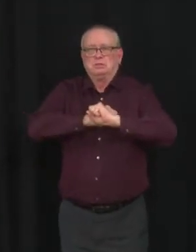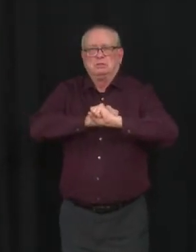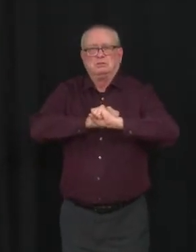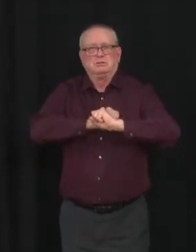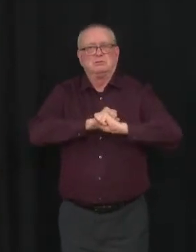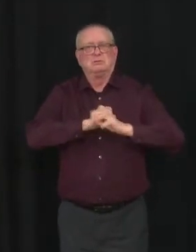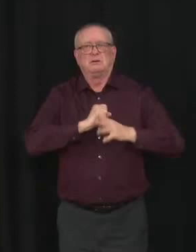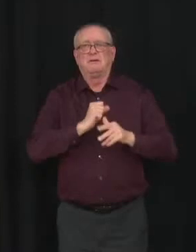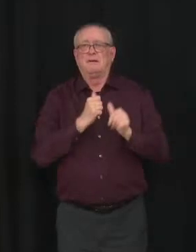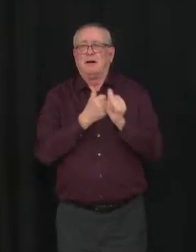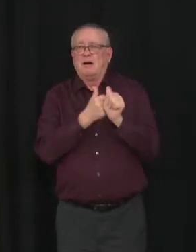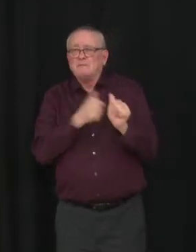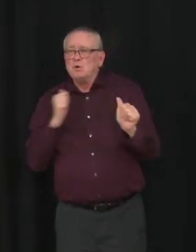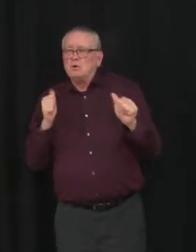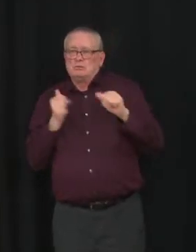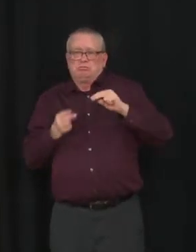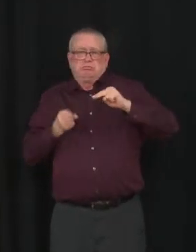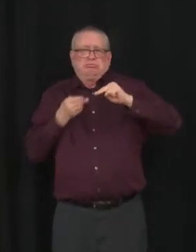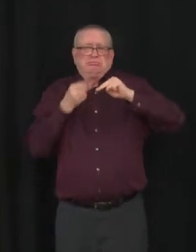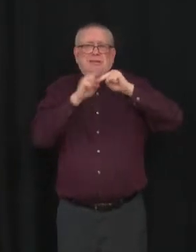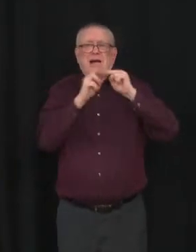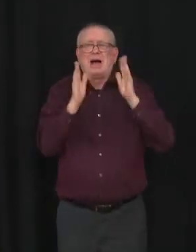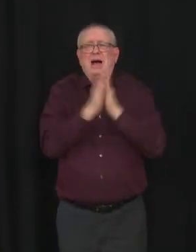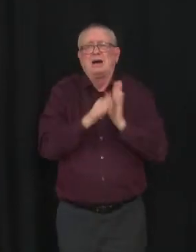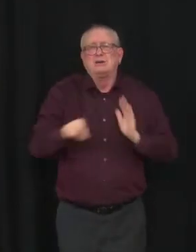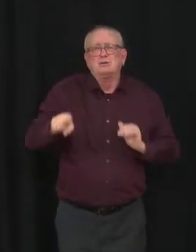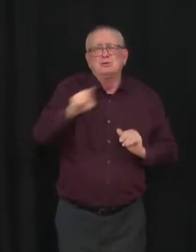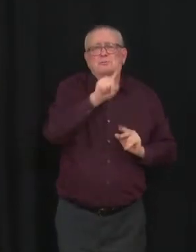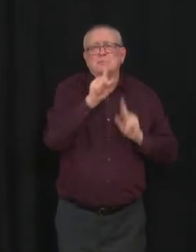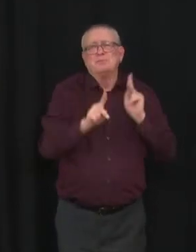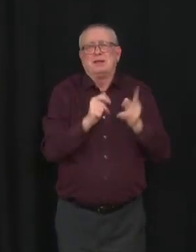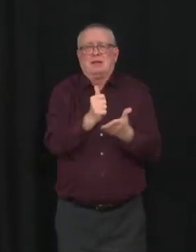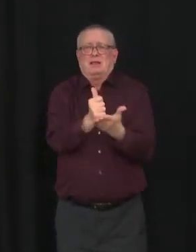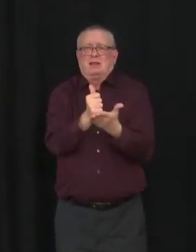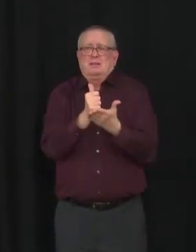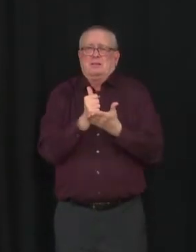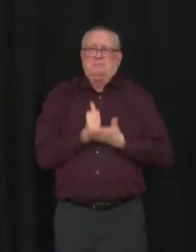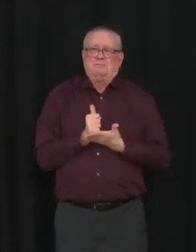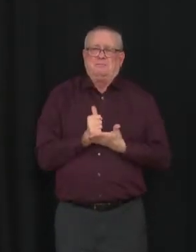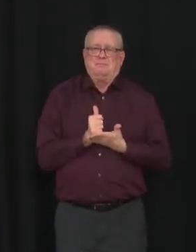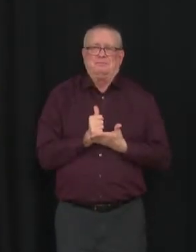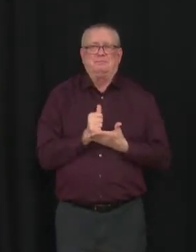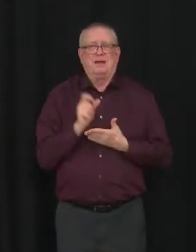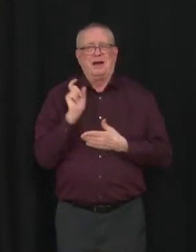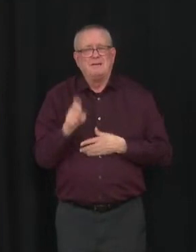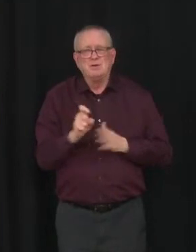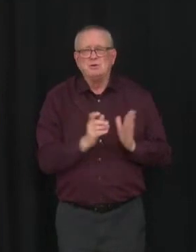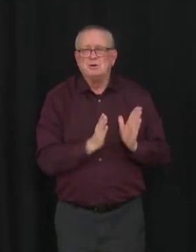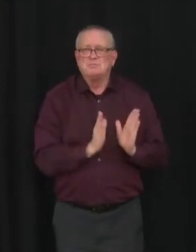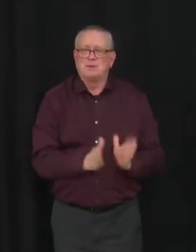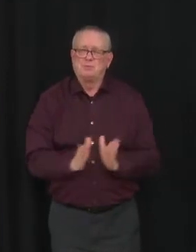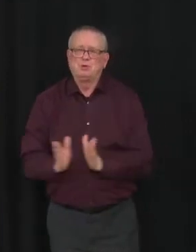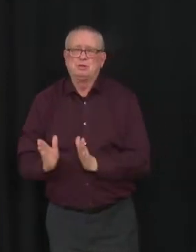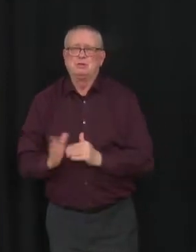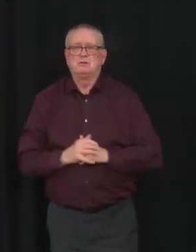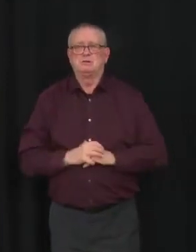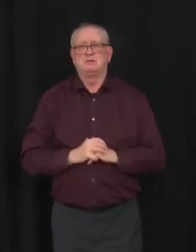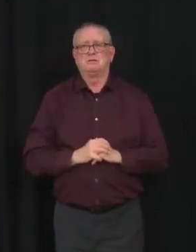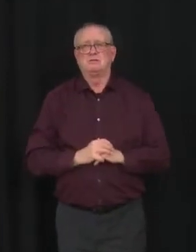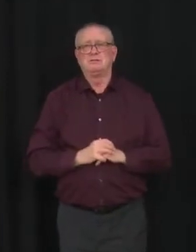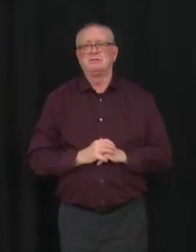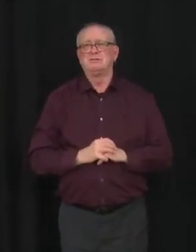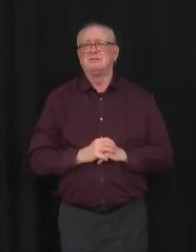avoid it. But we need to be prepared. We're also working hard to minimize disruption of surgery and other services.